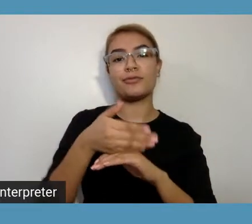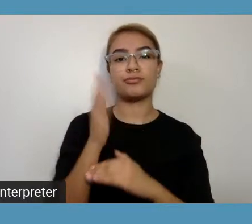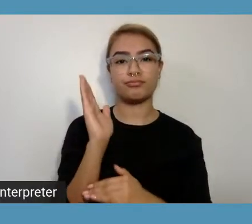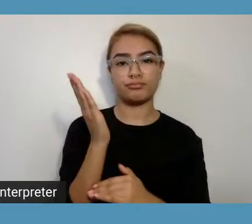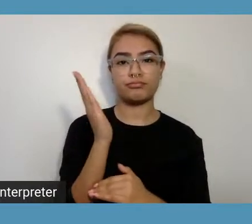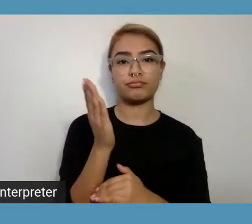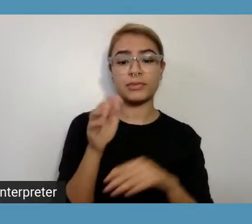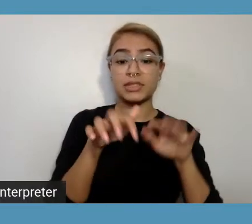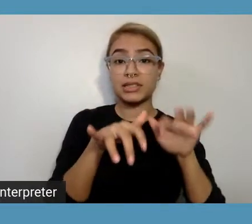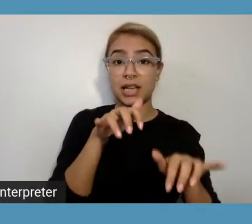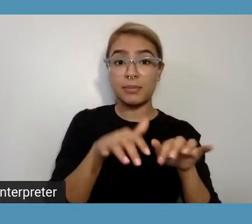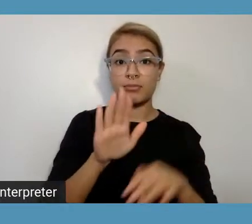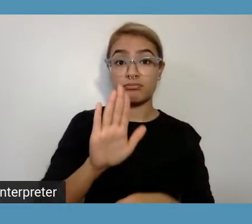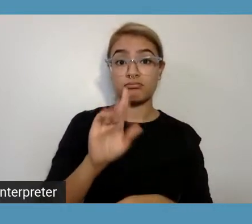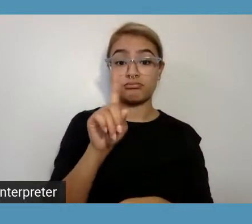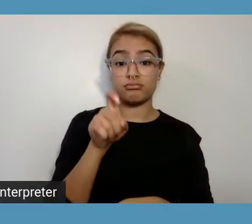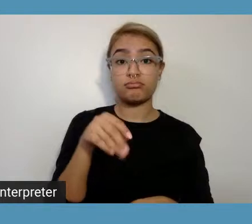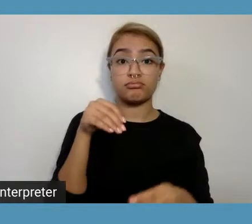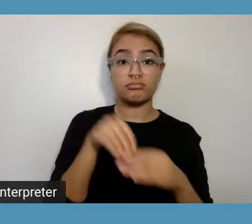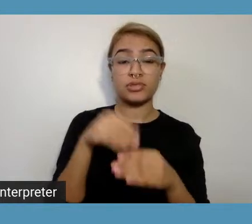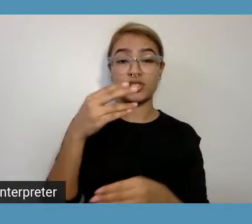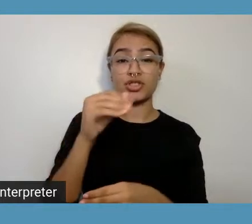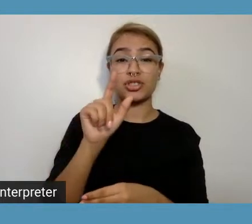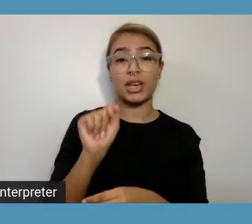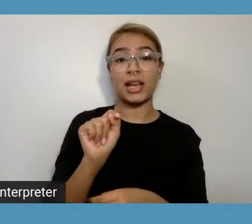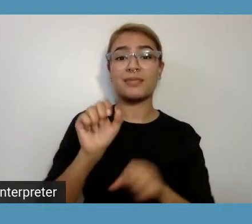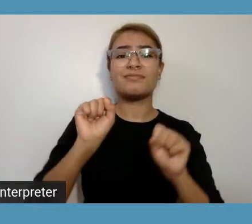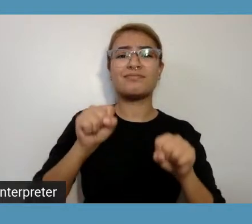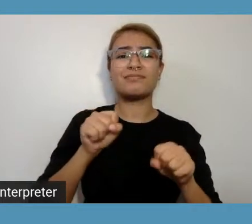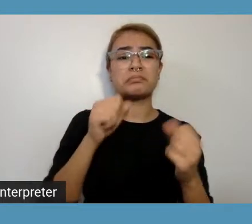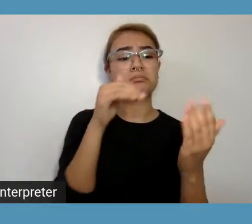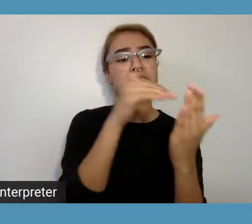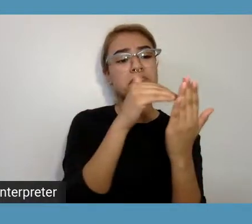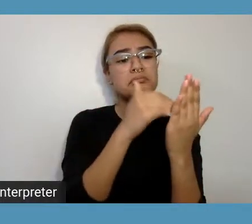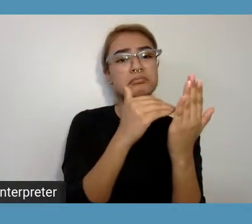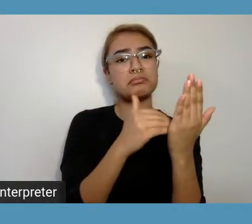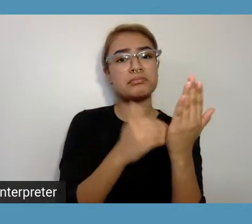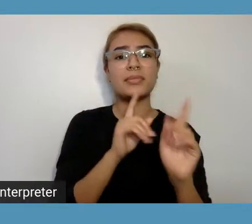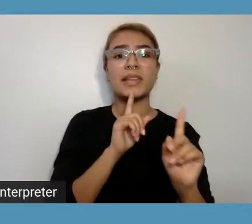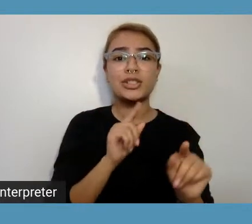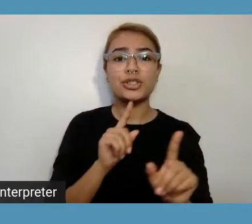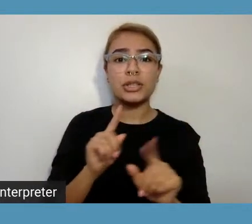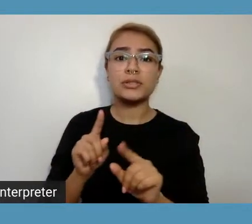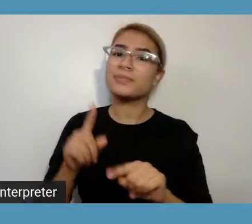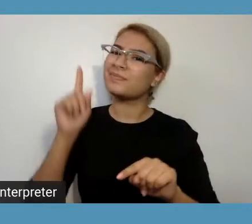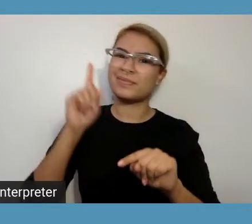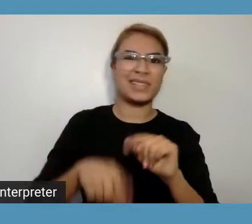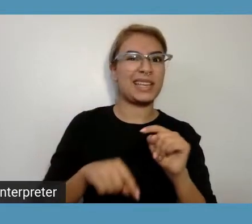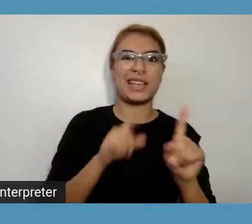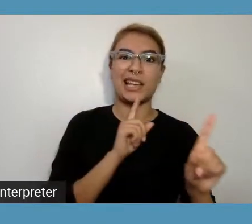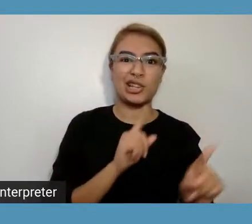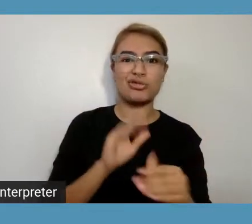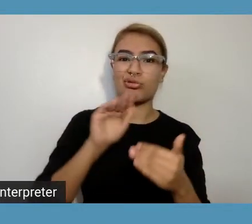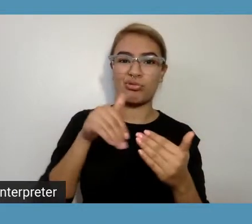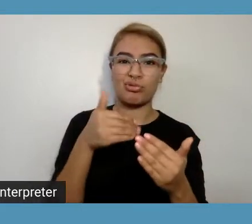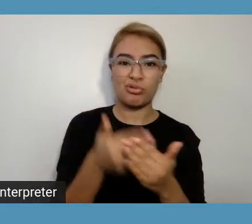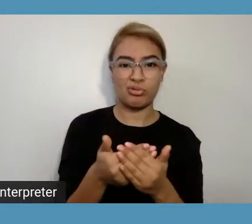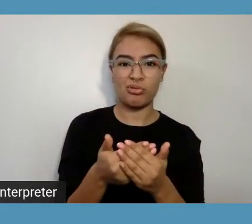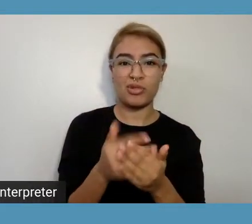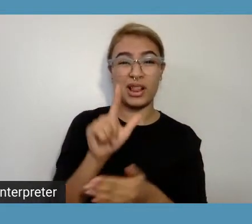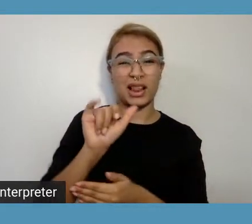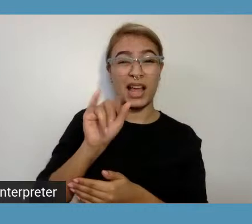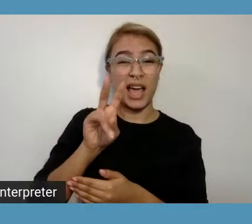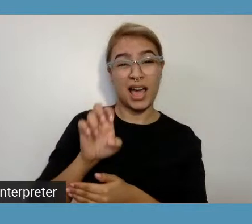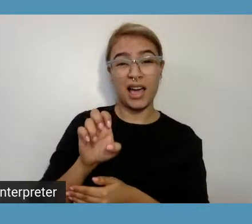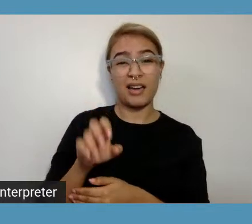type your questions in the chat. We'll get to as many questions as time allows. However, we may not be able to address all questions during the live session,